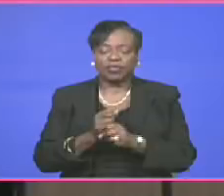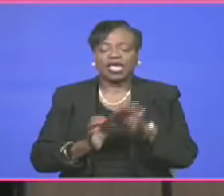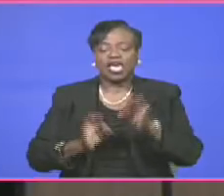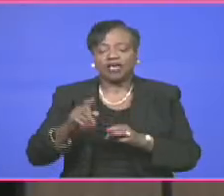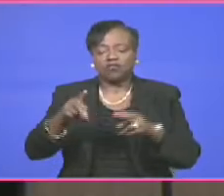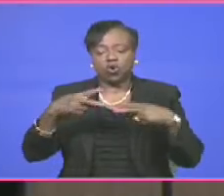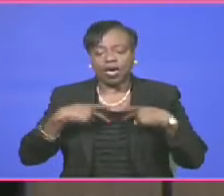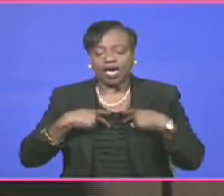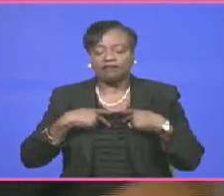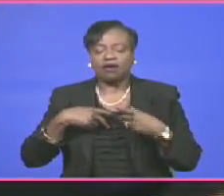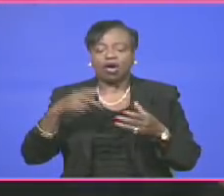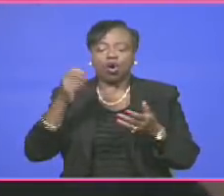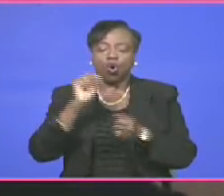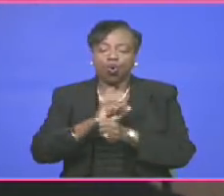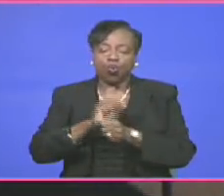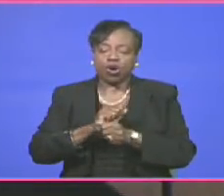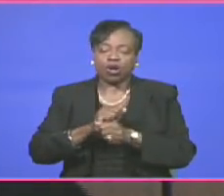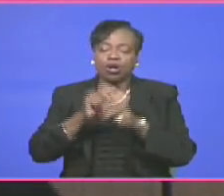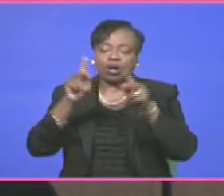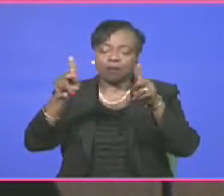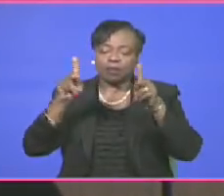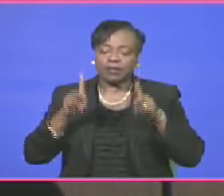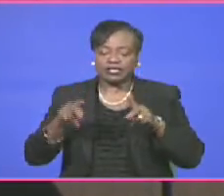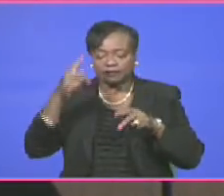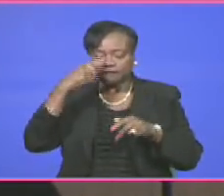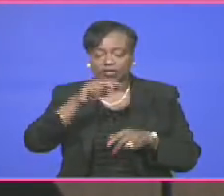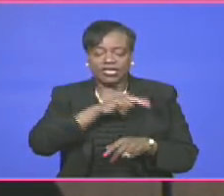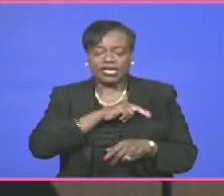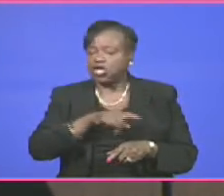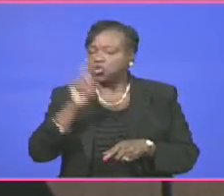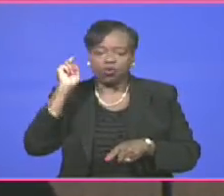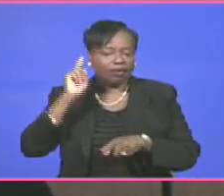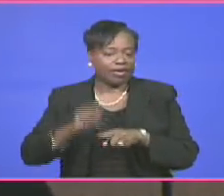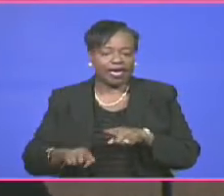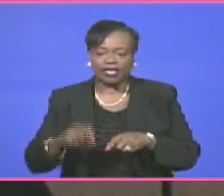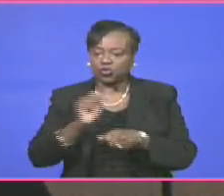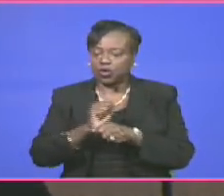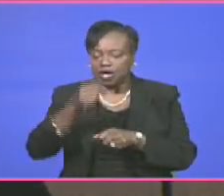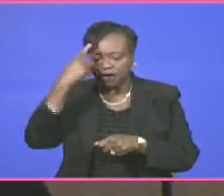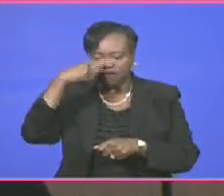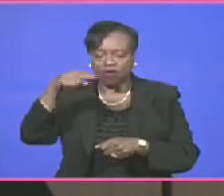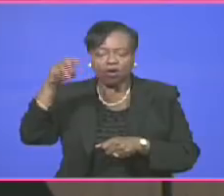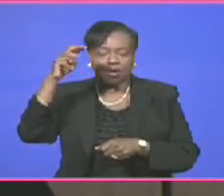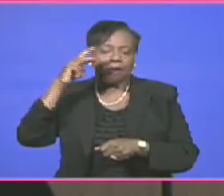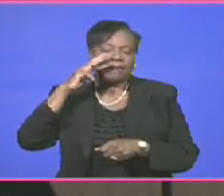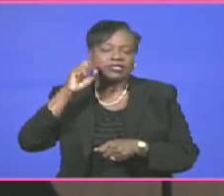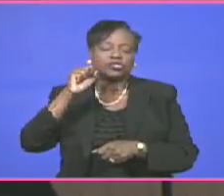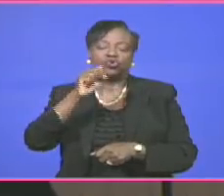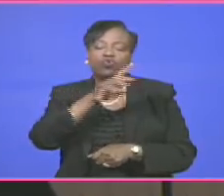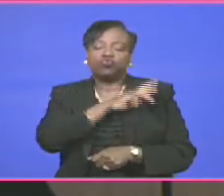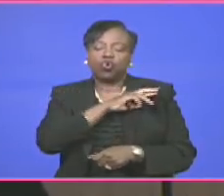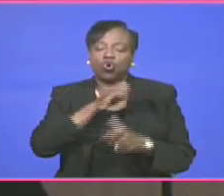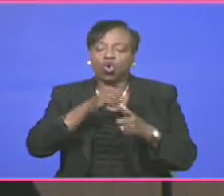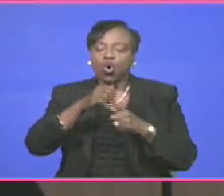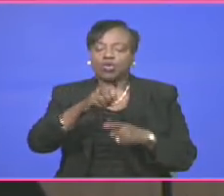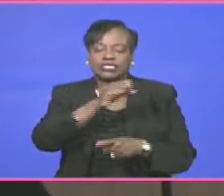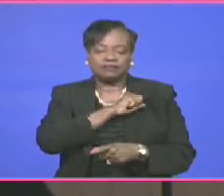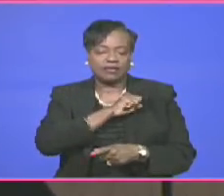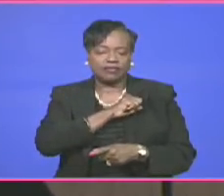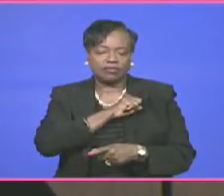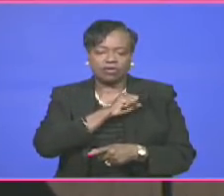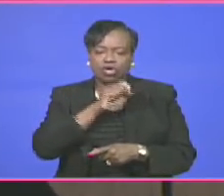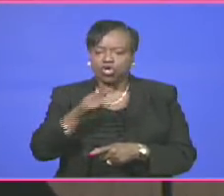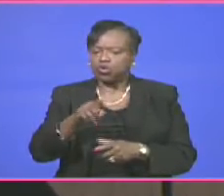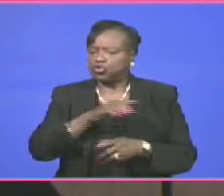for Ms. Roll or for Ms. Smith. It actually said for Neely, because when you fill in the application, you don't ask to share